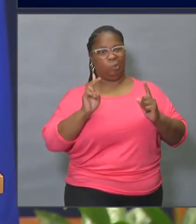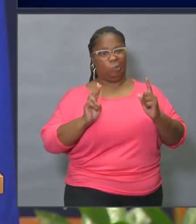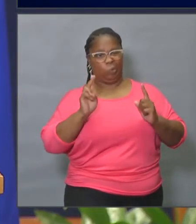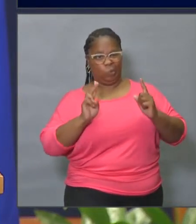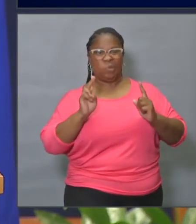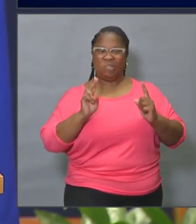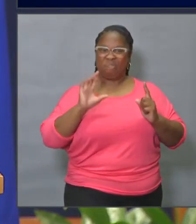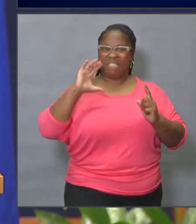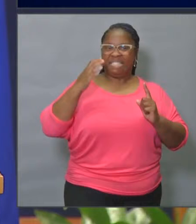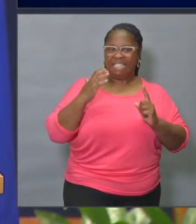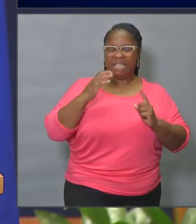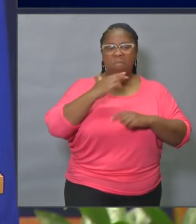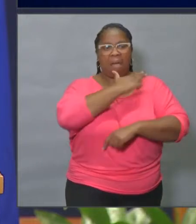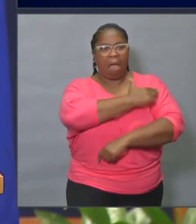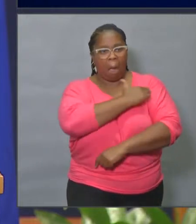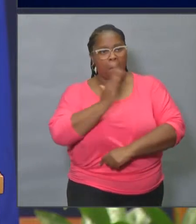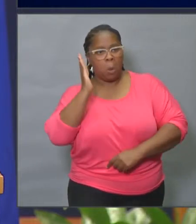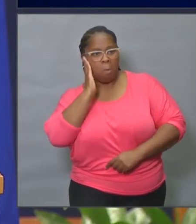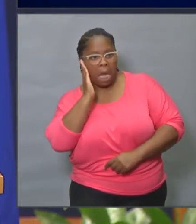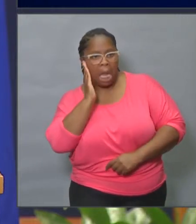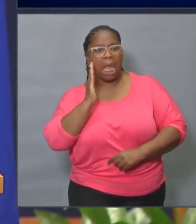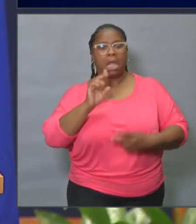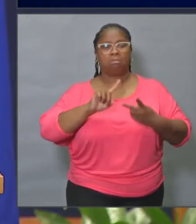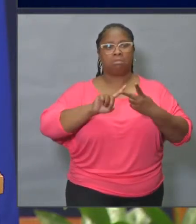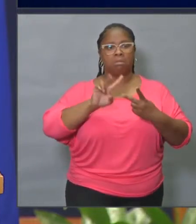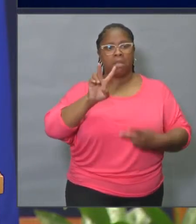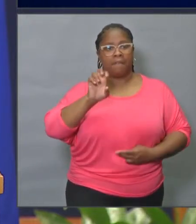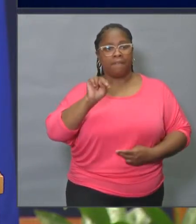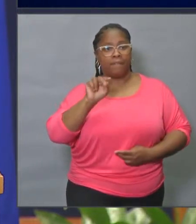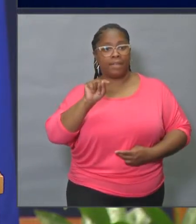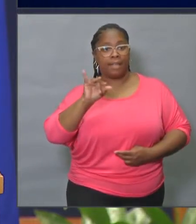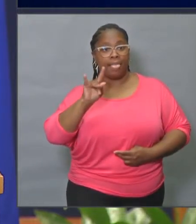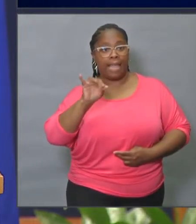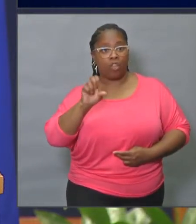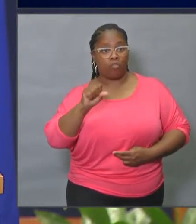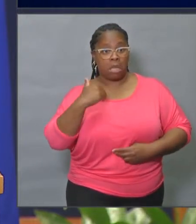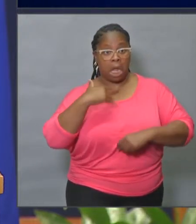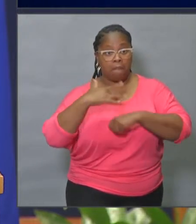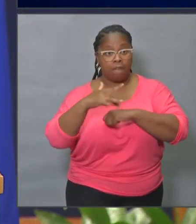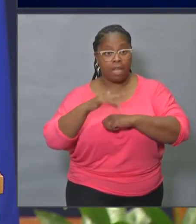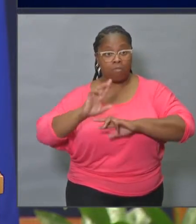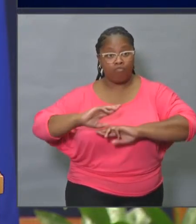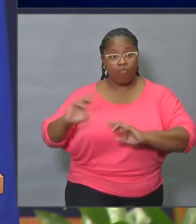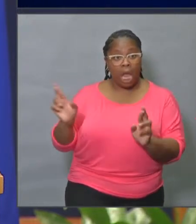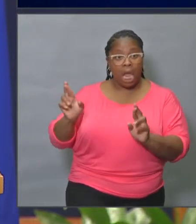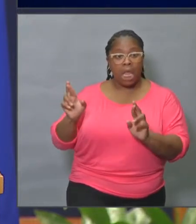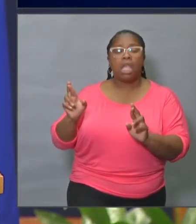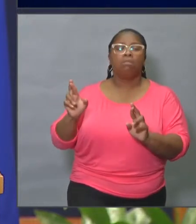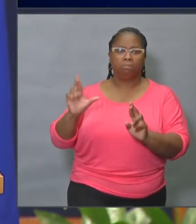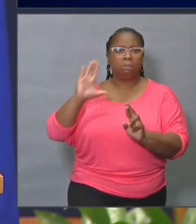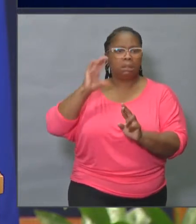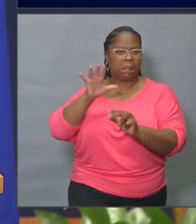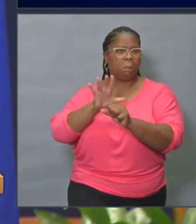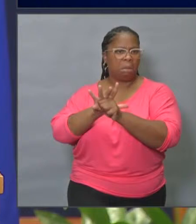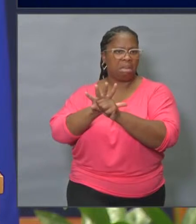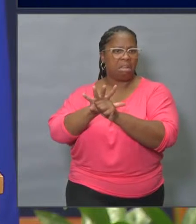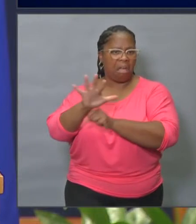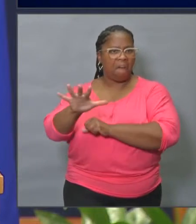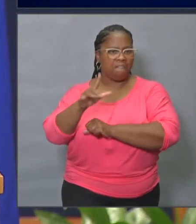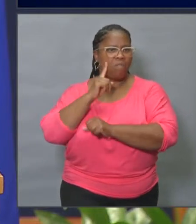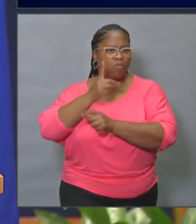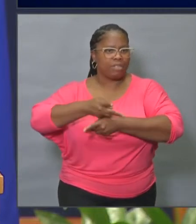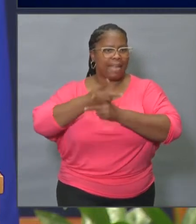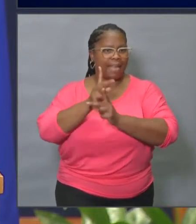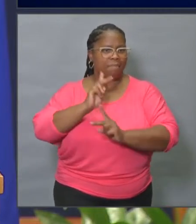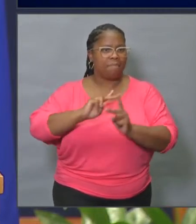Angeles County appears to be adequate to meet the projected need for the care of COVID-19 patients over the next 4 weeks.